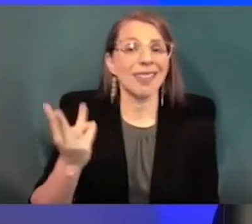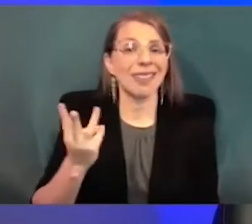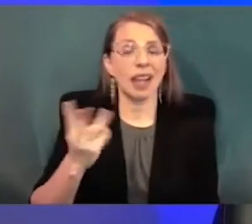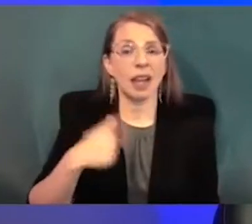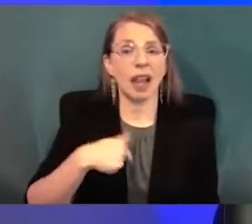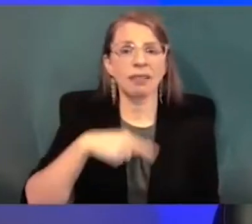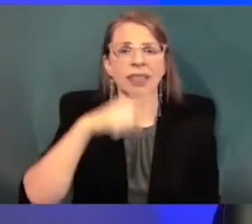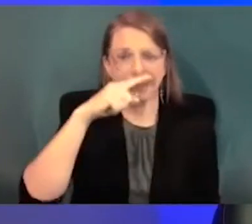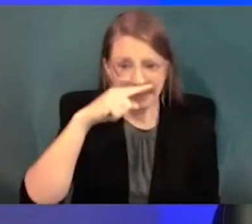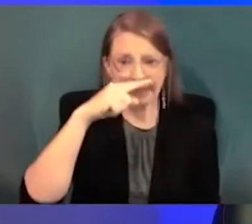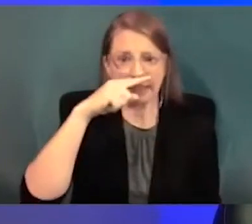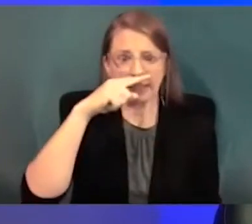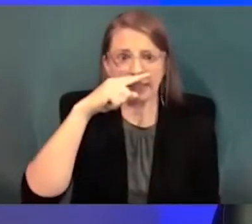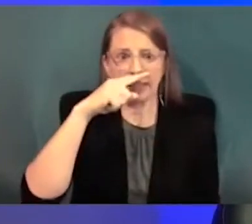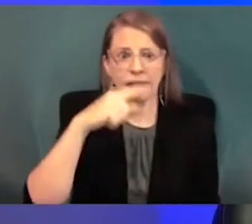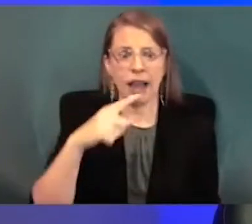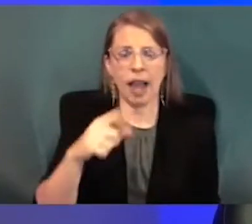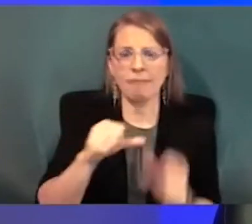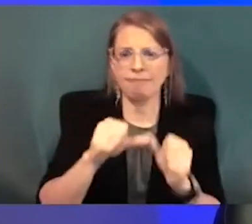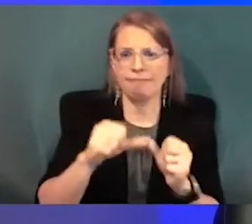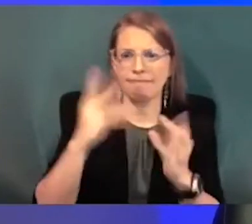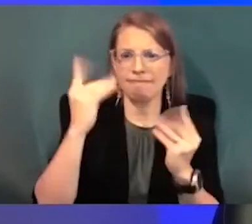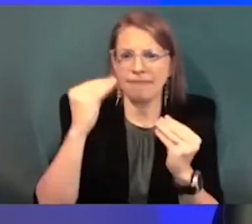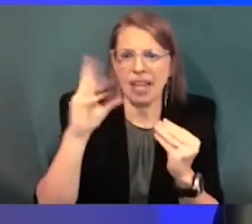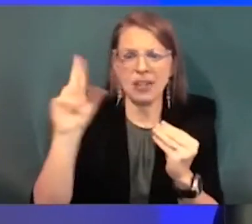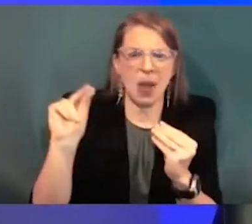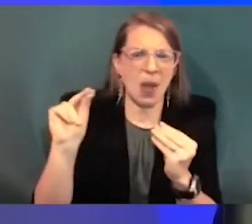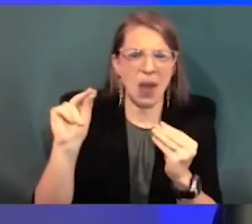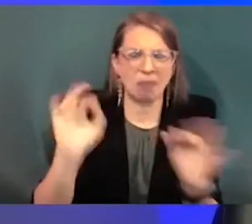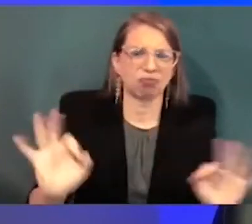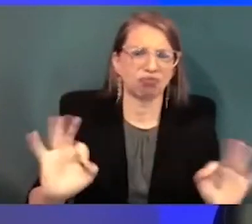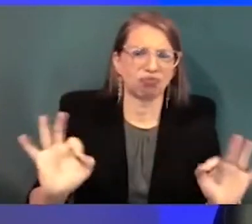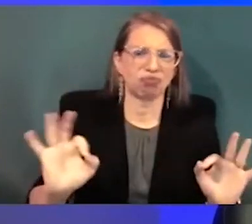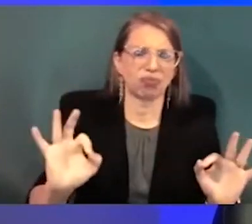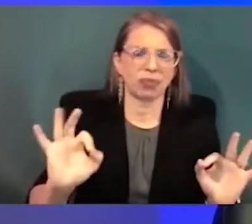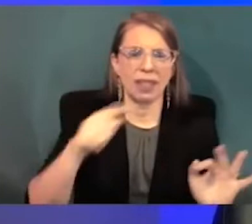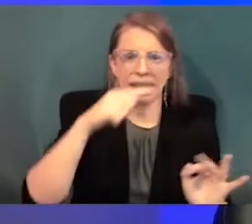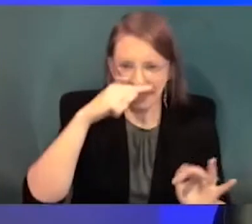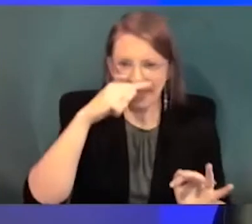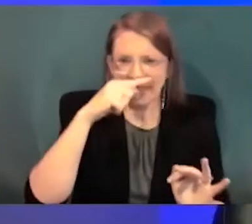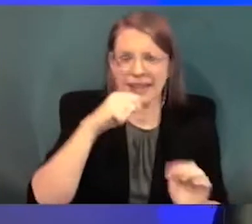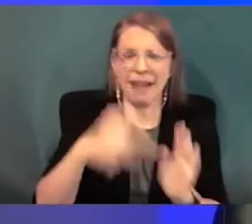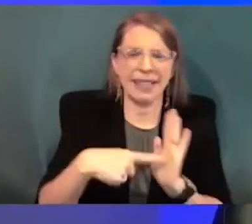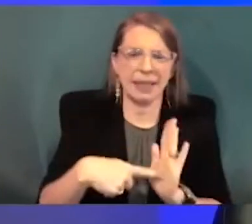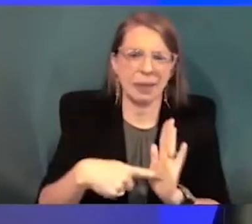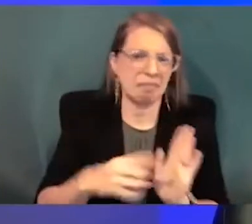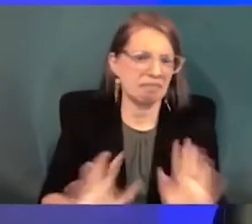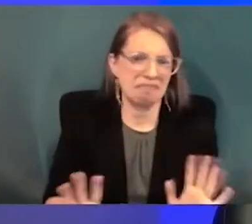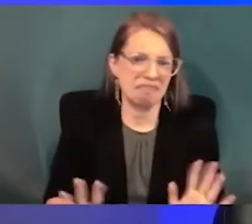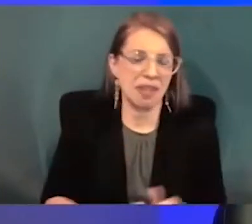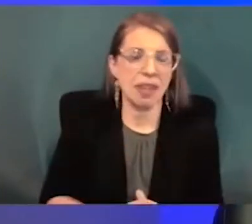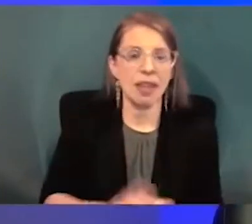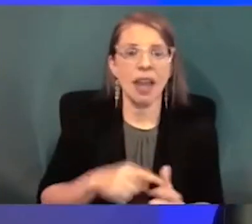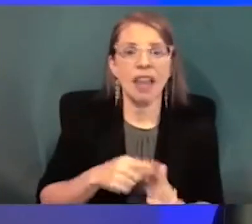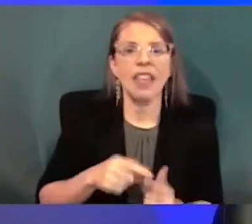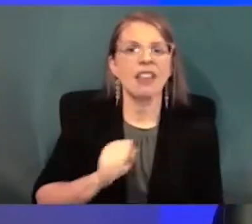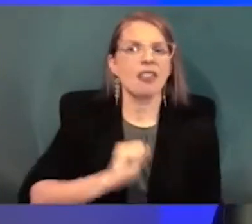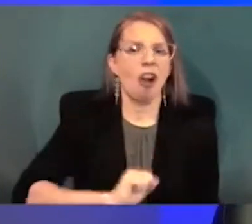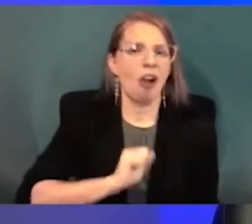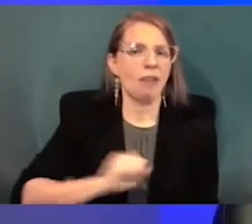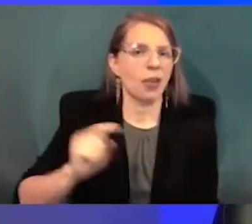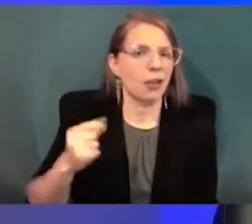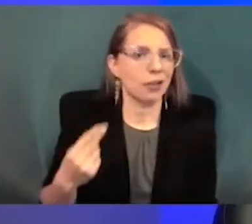I kept thinking, no, that's nothing. Sneezing is not a symptom. And then I had a little cough on